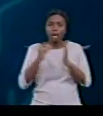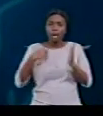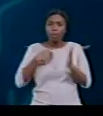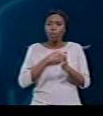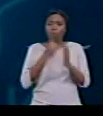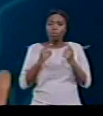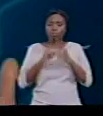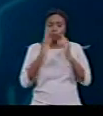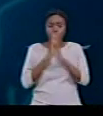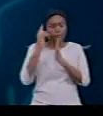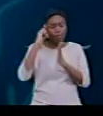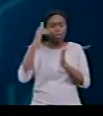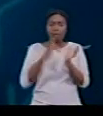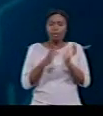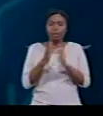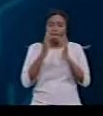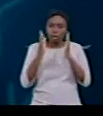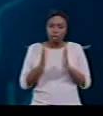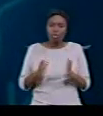body globally,